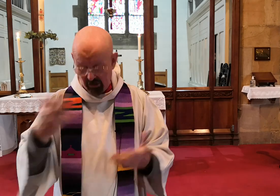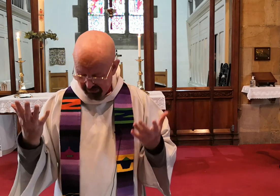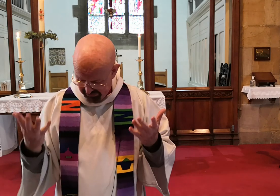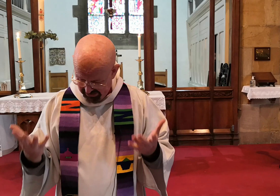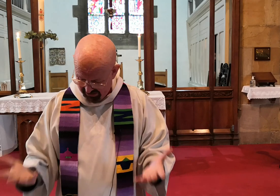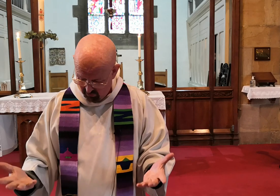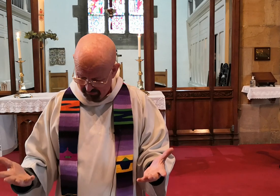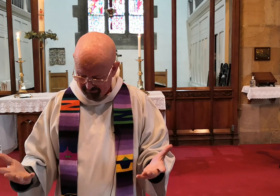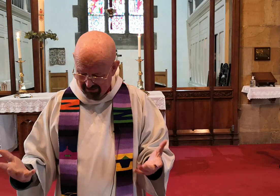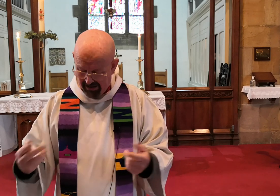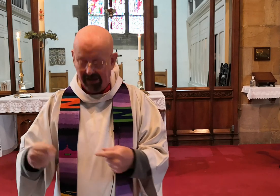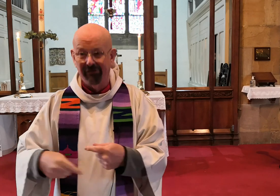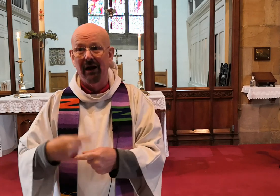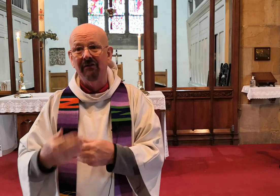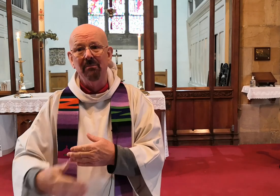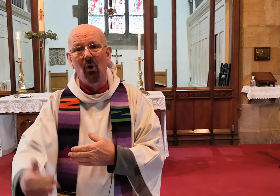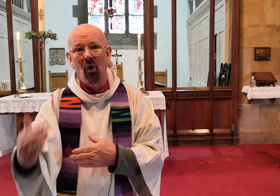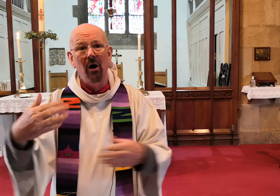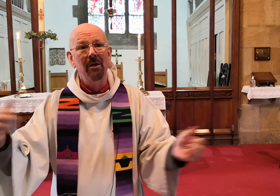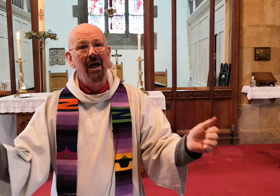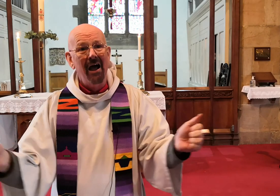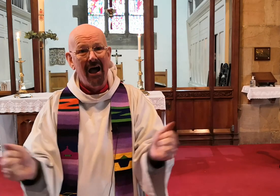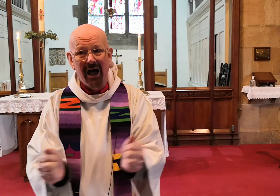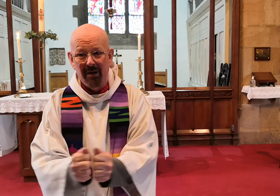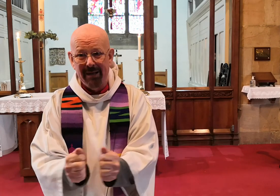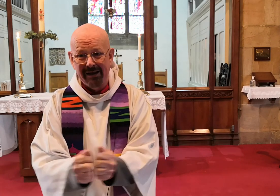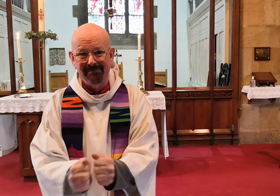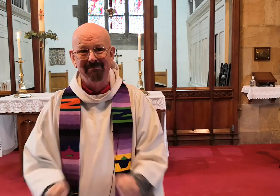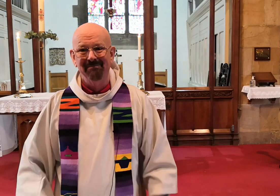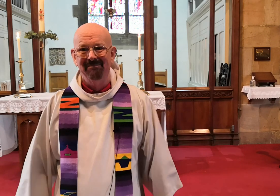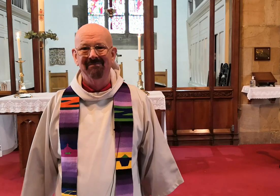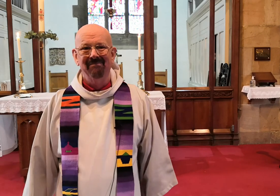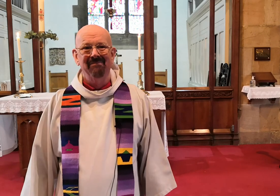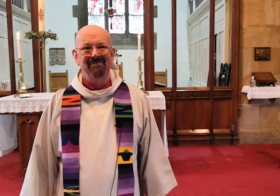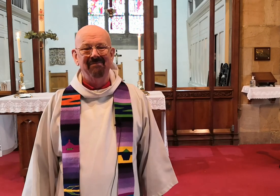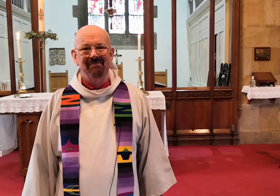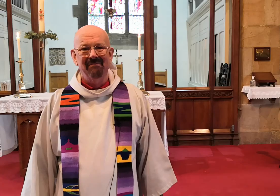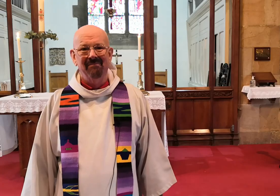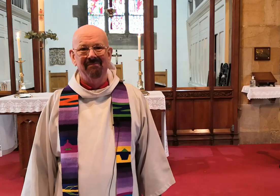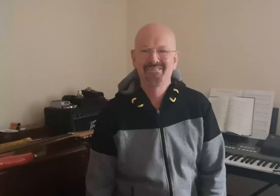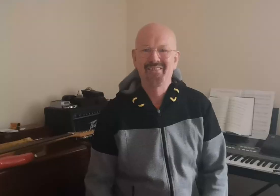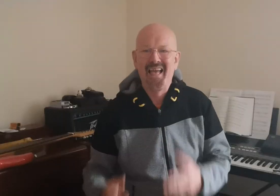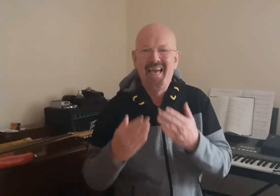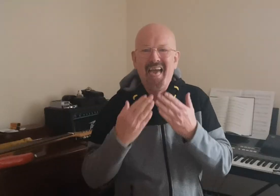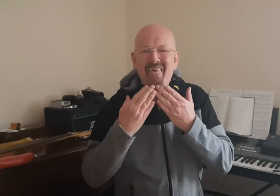all, now and forevermore. Amen.